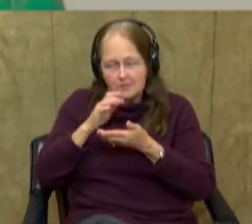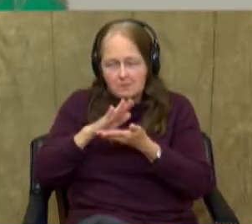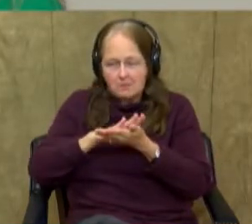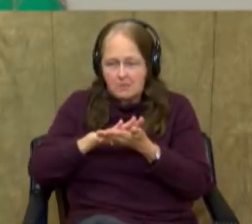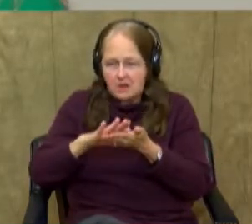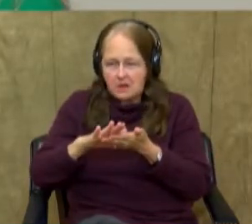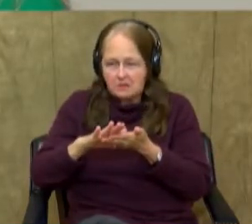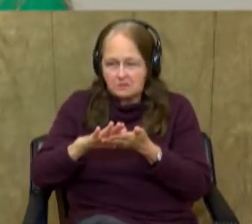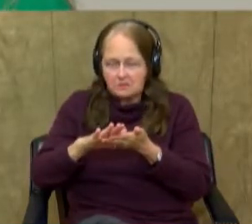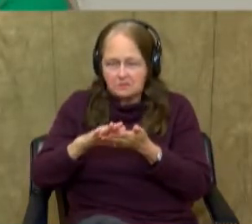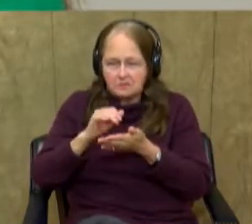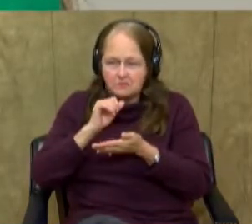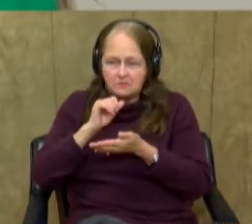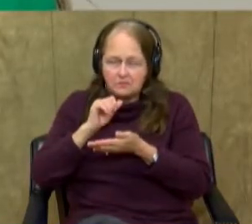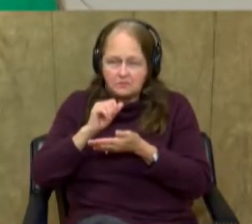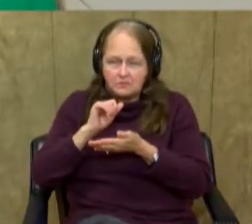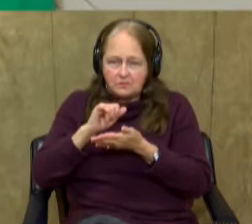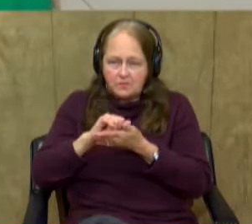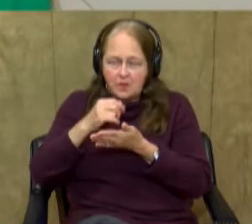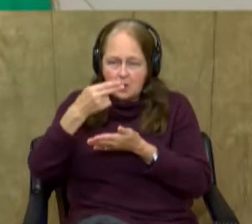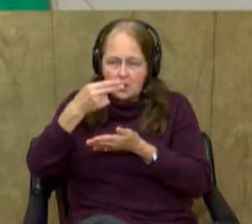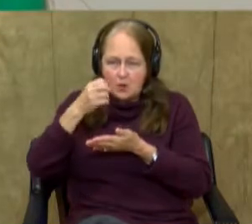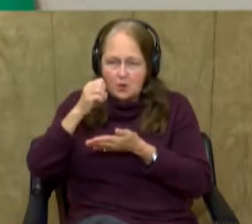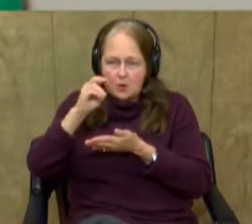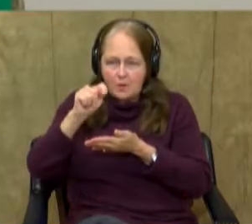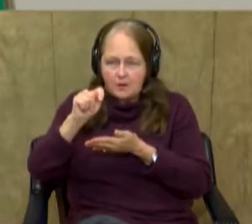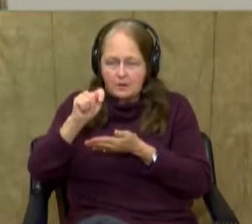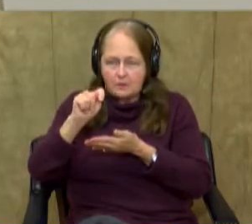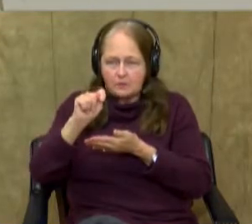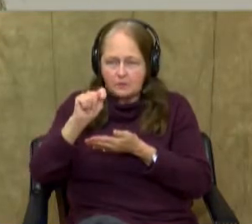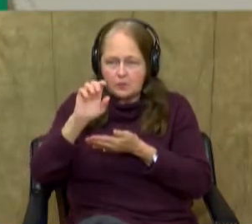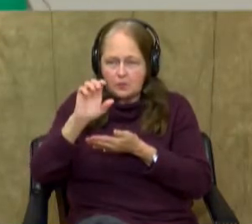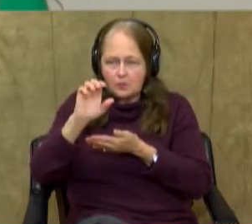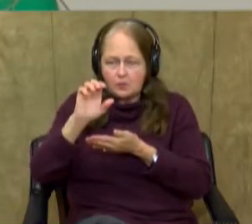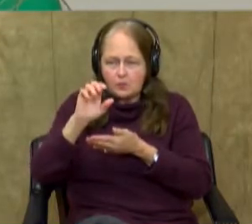plain, thought Hermit Crab. There's his new home.